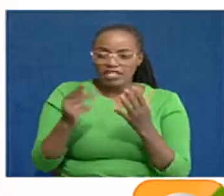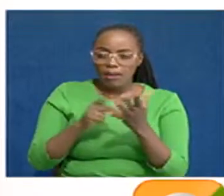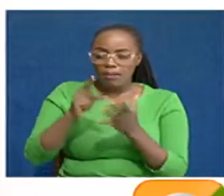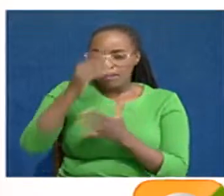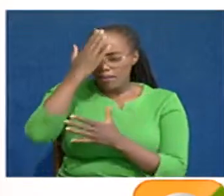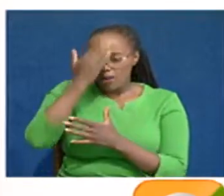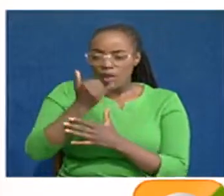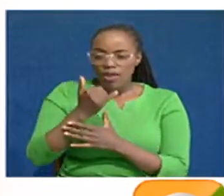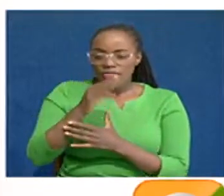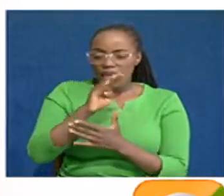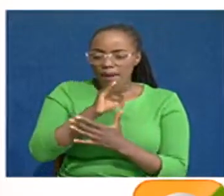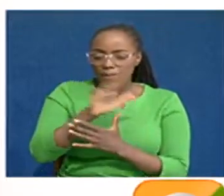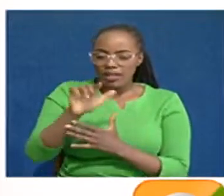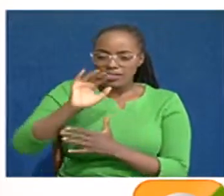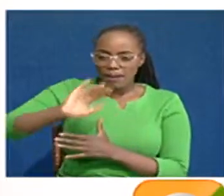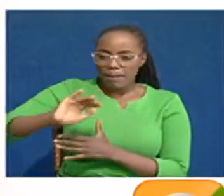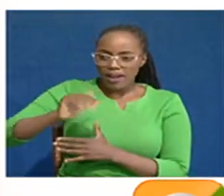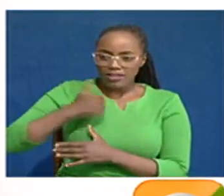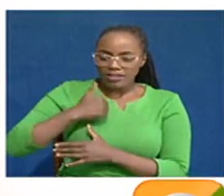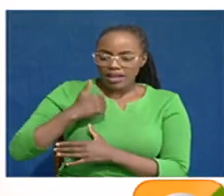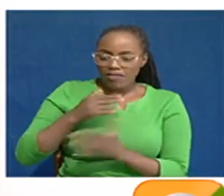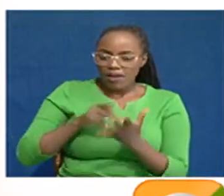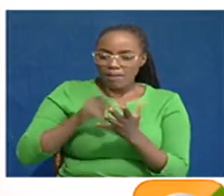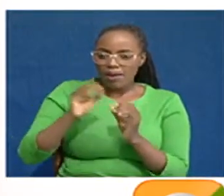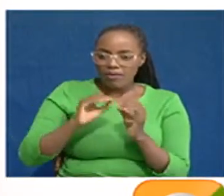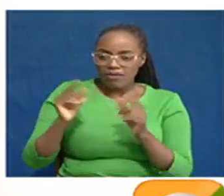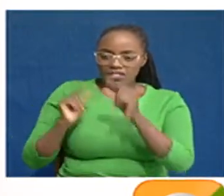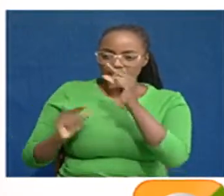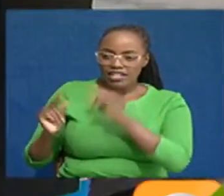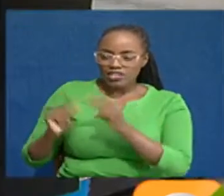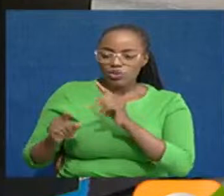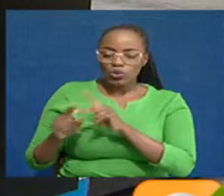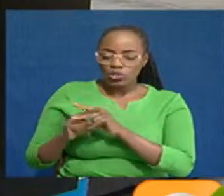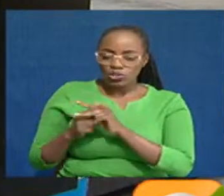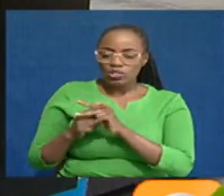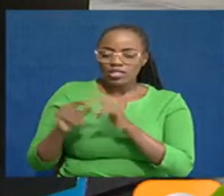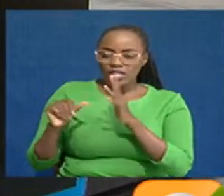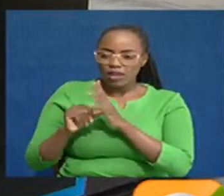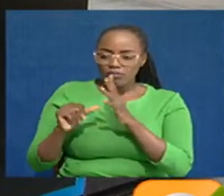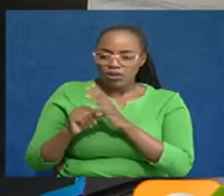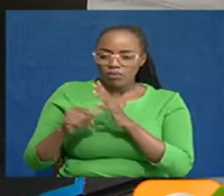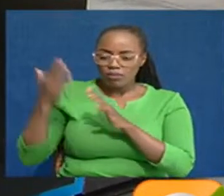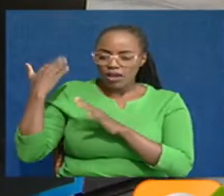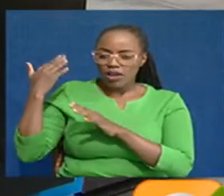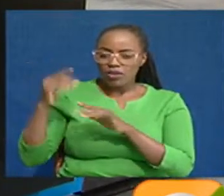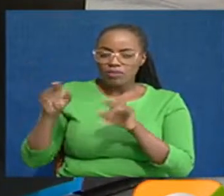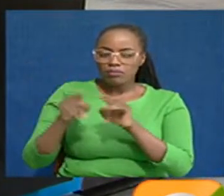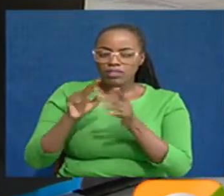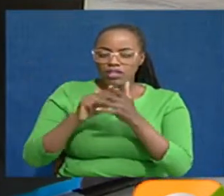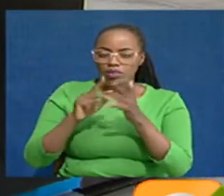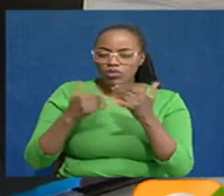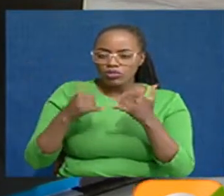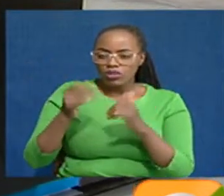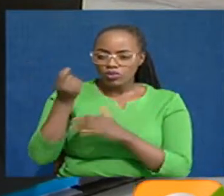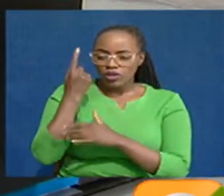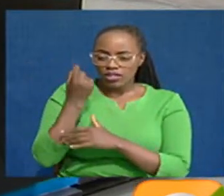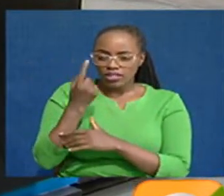the pending bills question has been with us for nearly a generation now, because it started. Yeah, it is. Yeah. So help me understand. You would